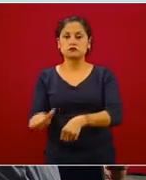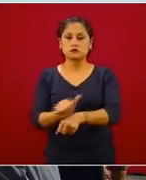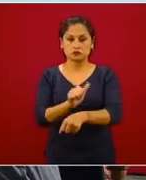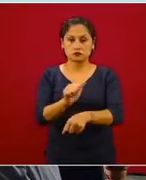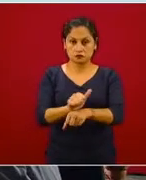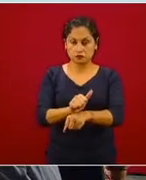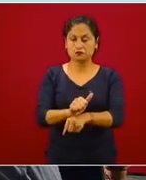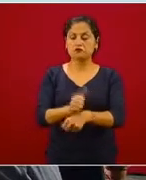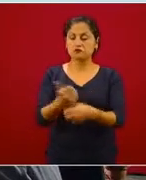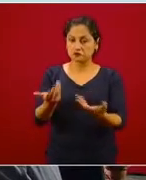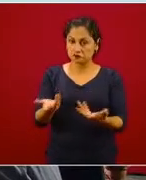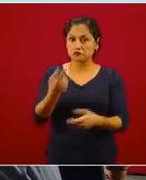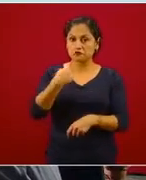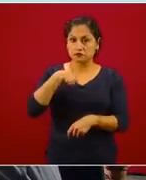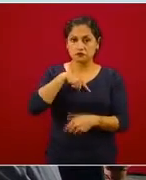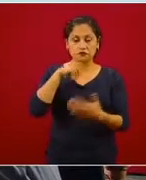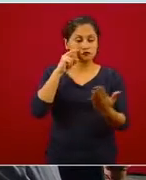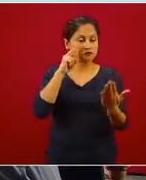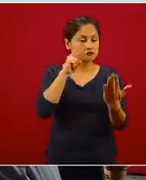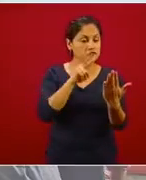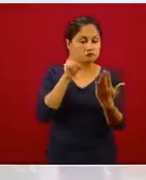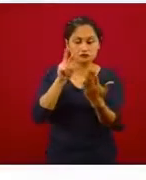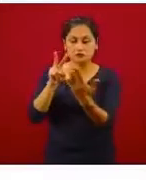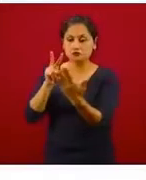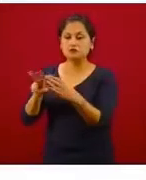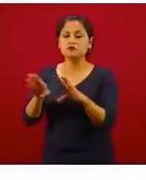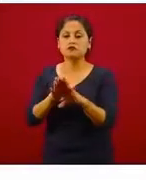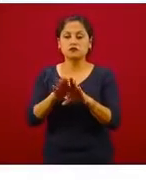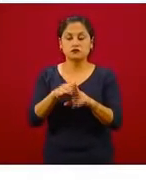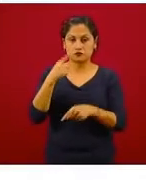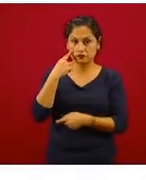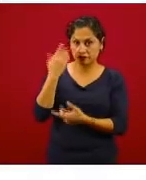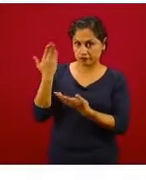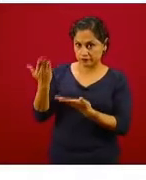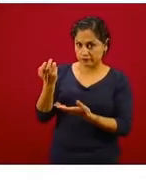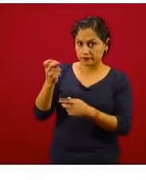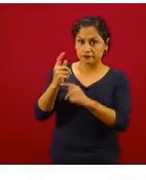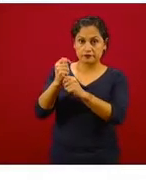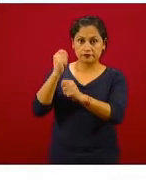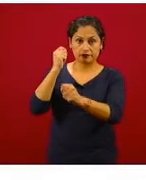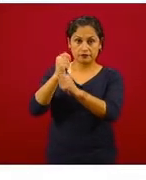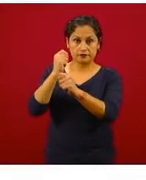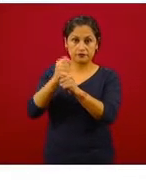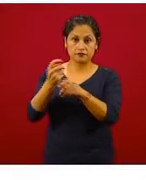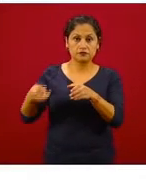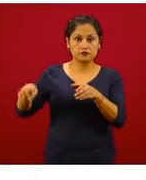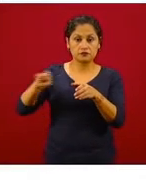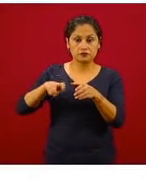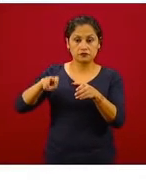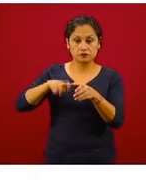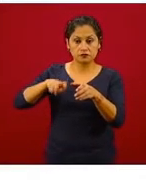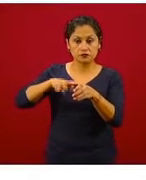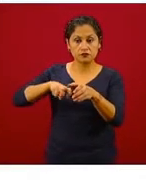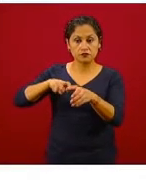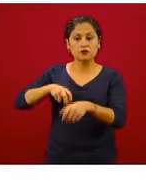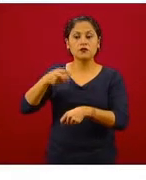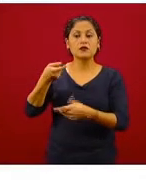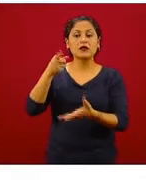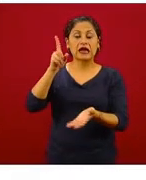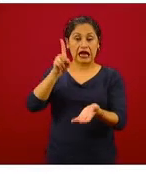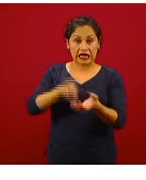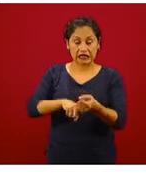For transportation, we've been working really close to the automobile industry, and we've learned a lot about them, how they are